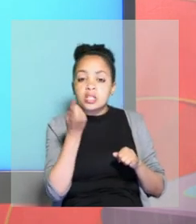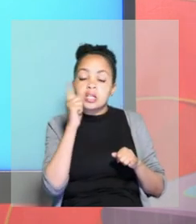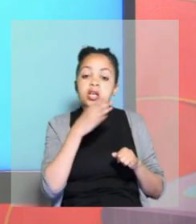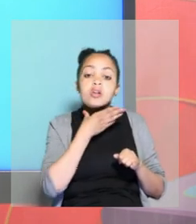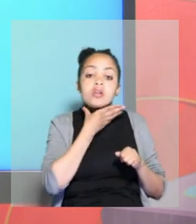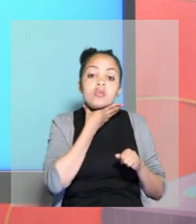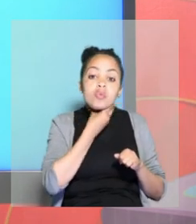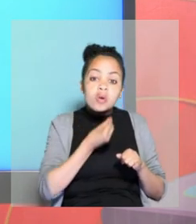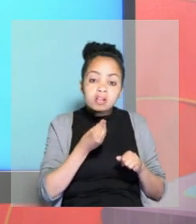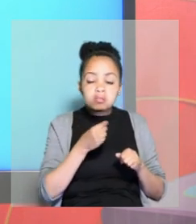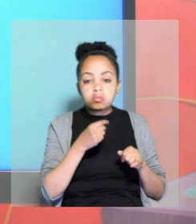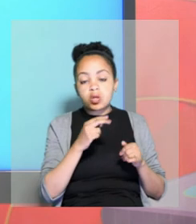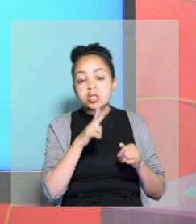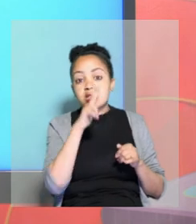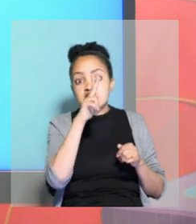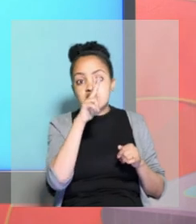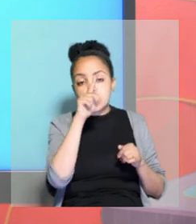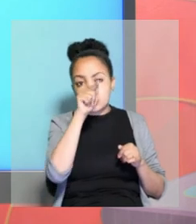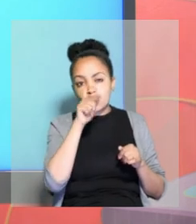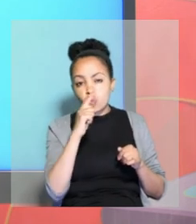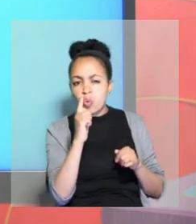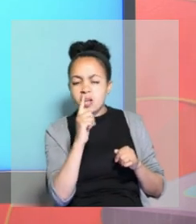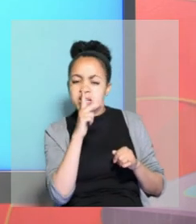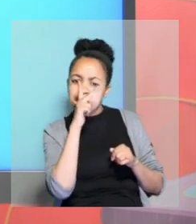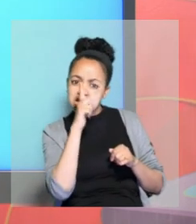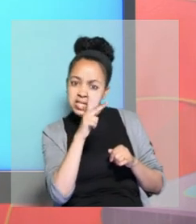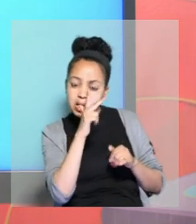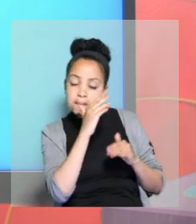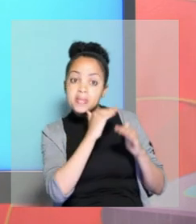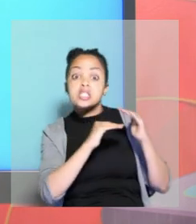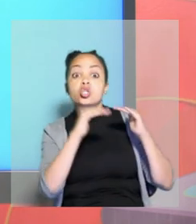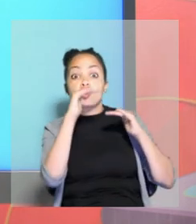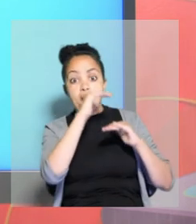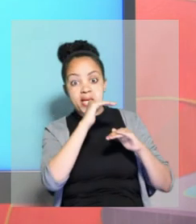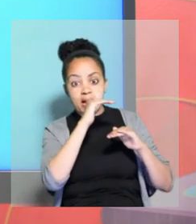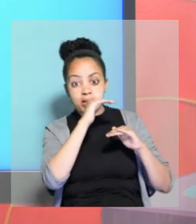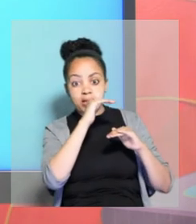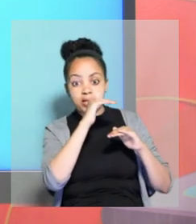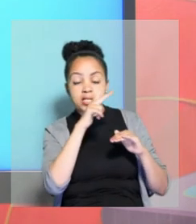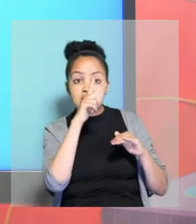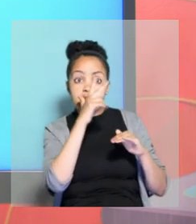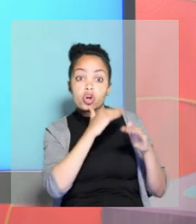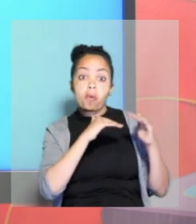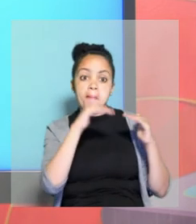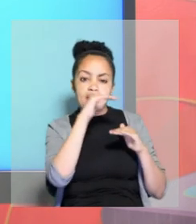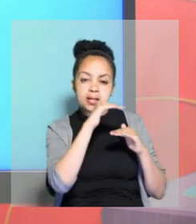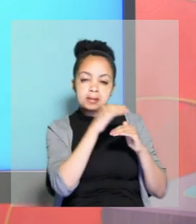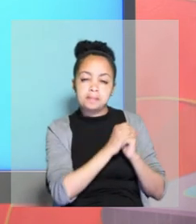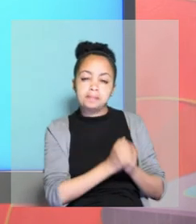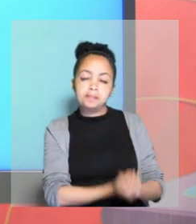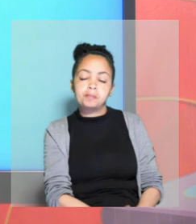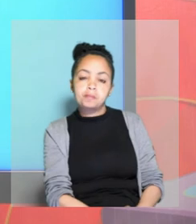ratio. 3 can be represented for dominant. 3 dominant.